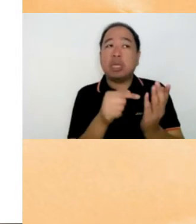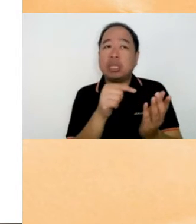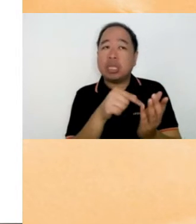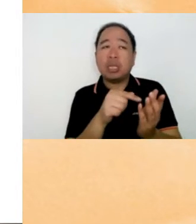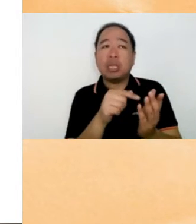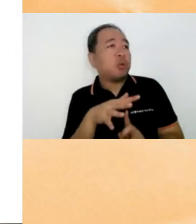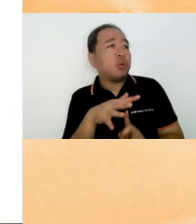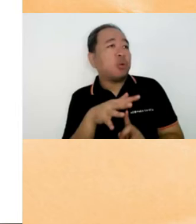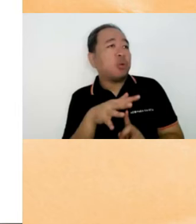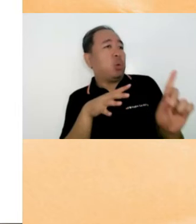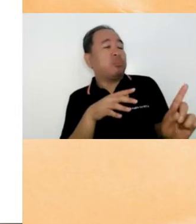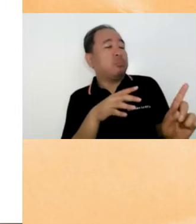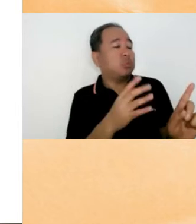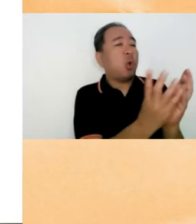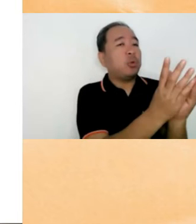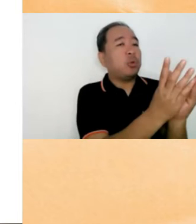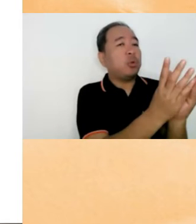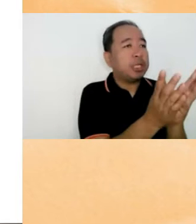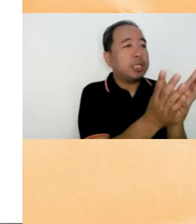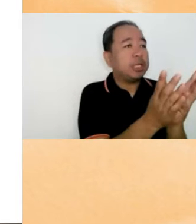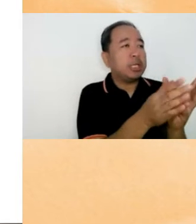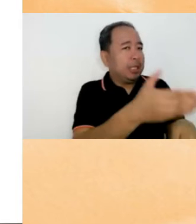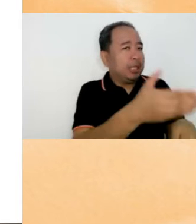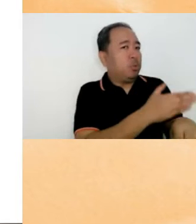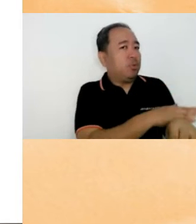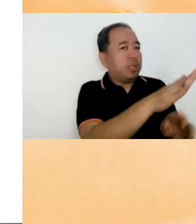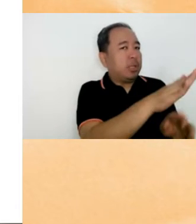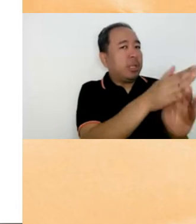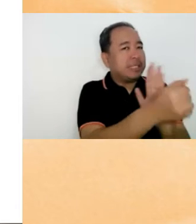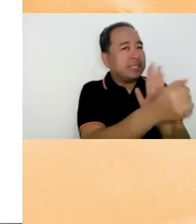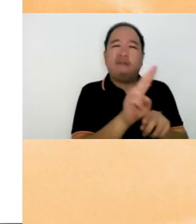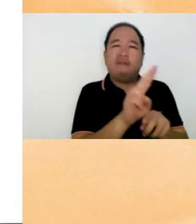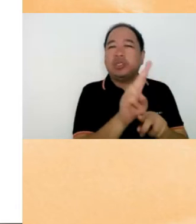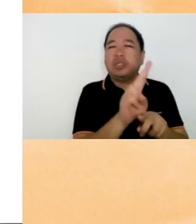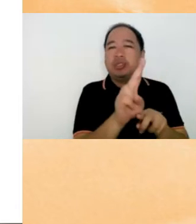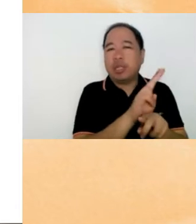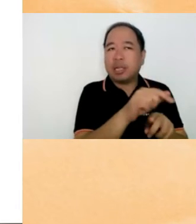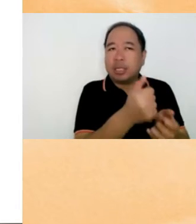skills that can be used in their area.